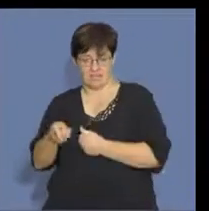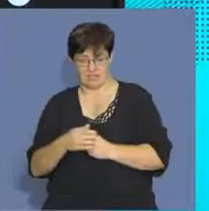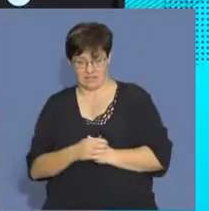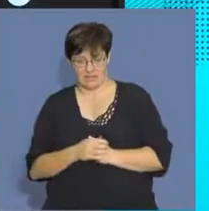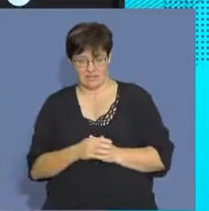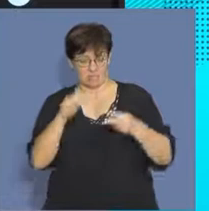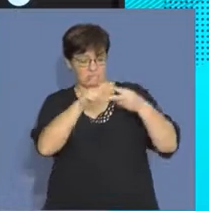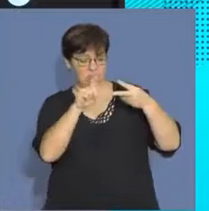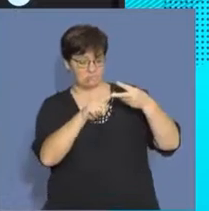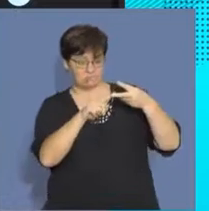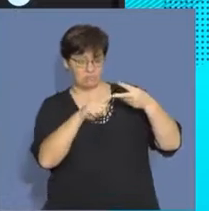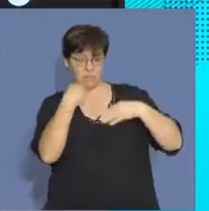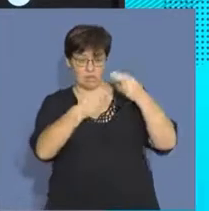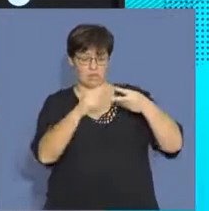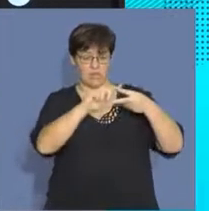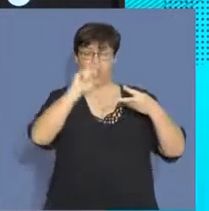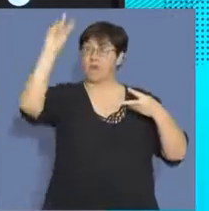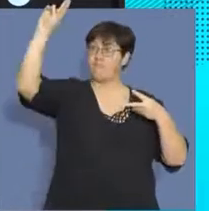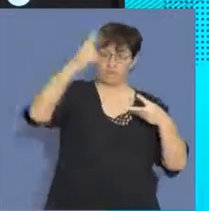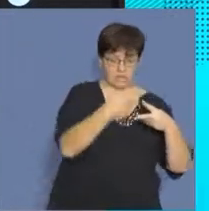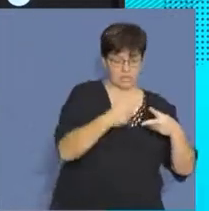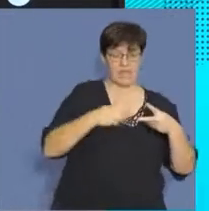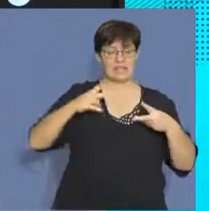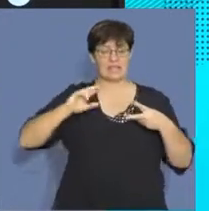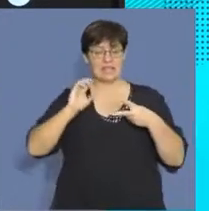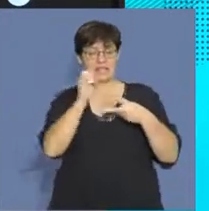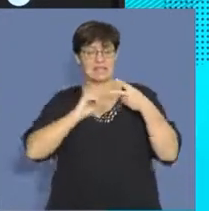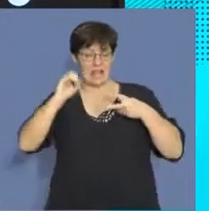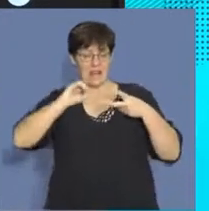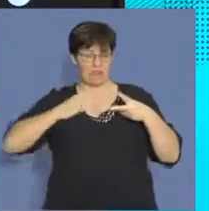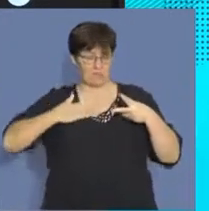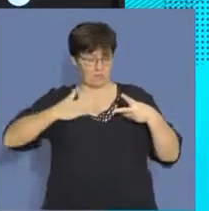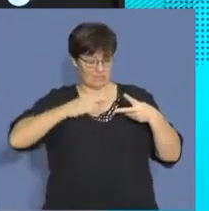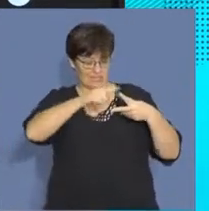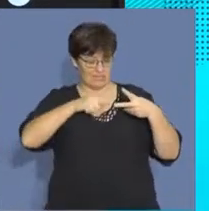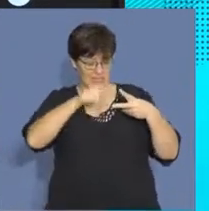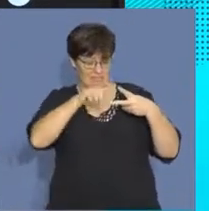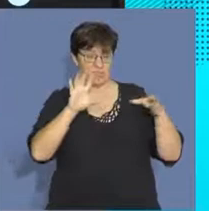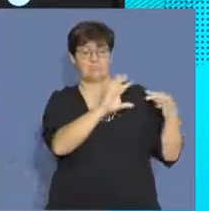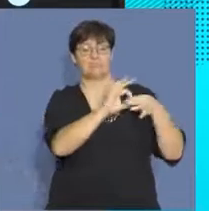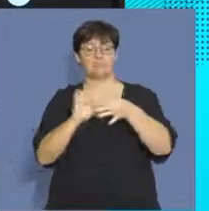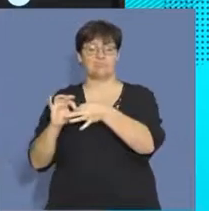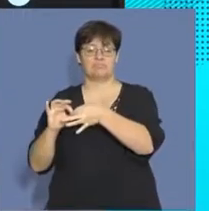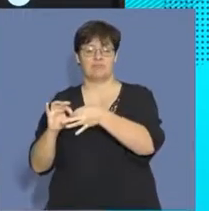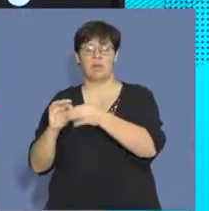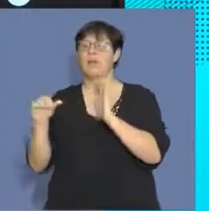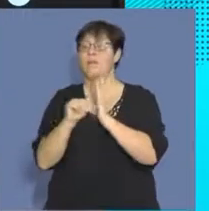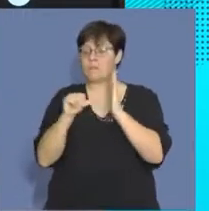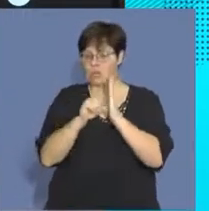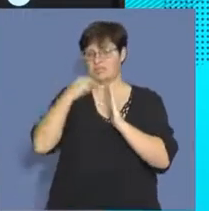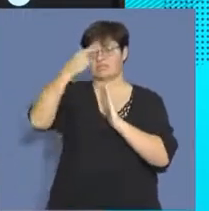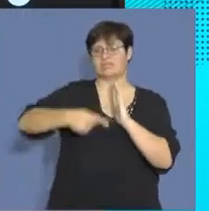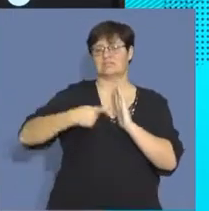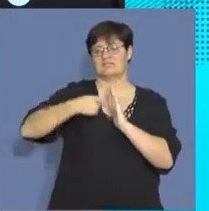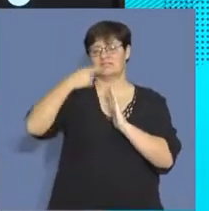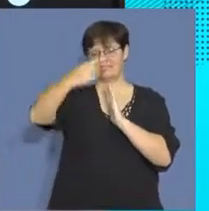processes, photosynthesis as well as cellular respiration, both these can be interlinked to as important cycles in